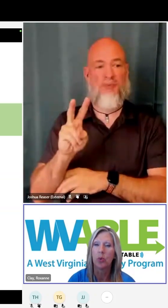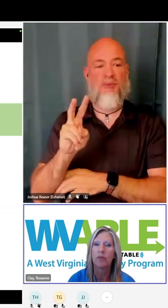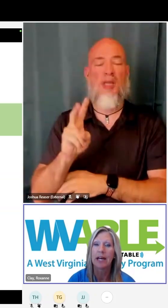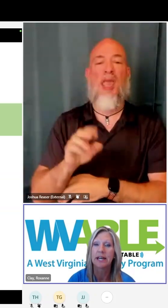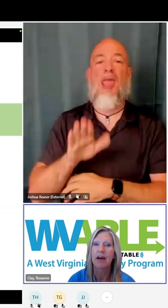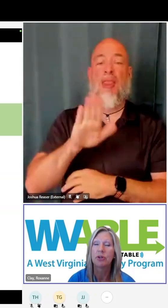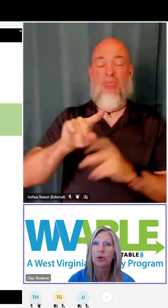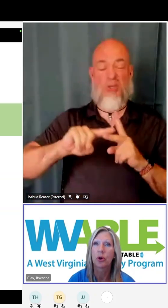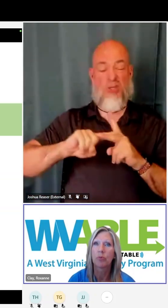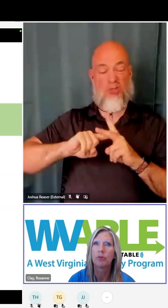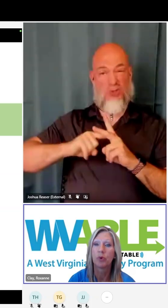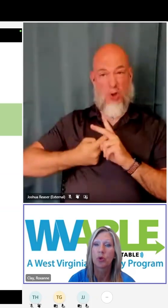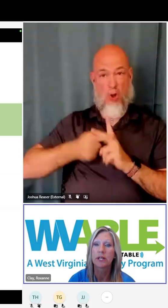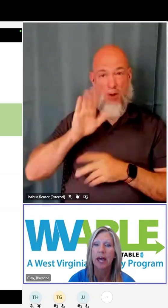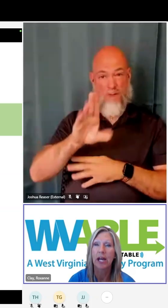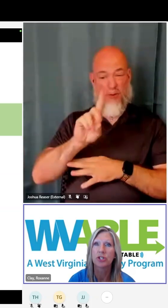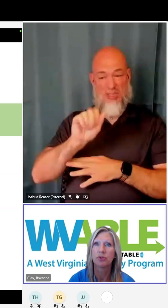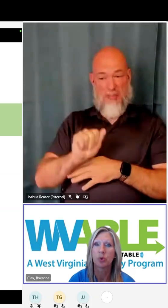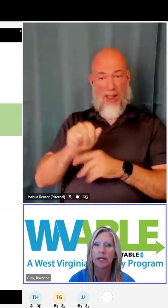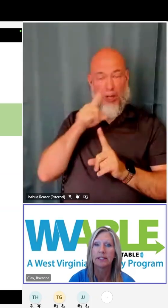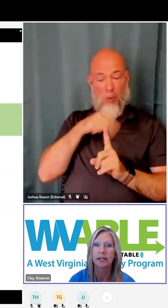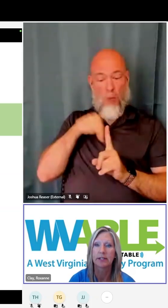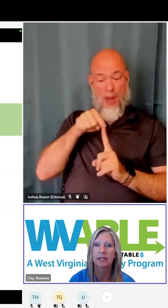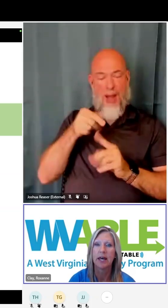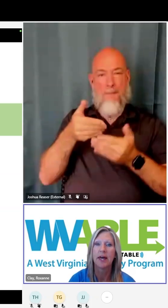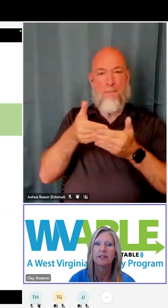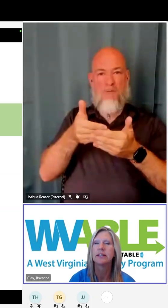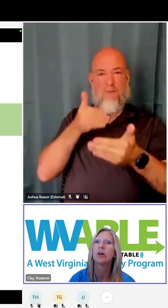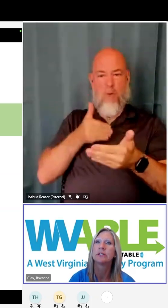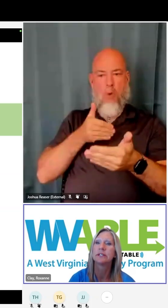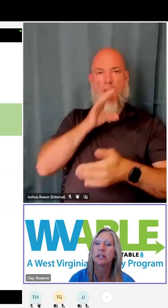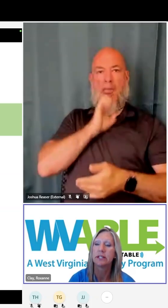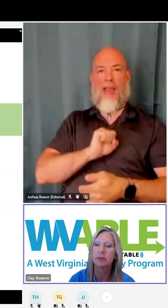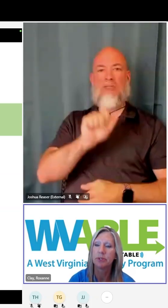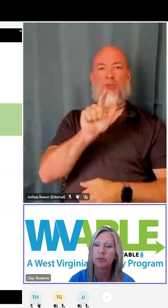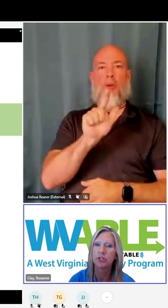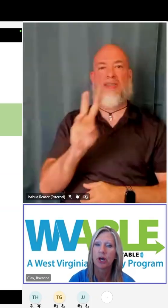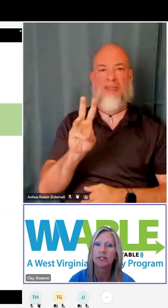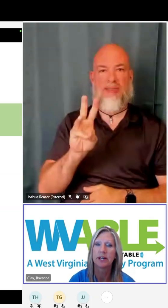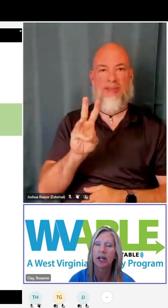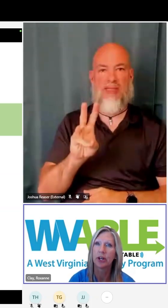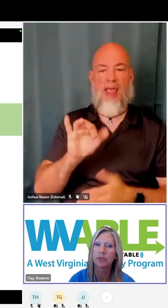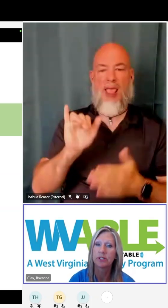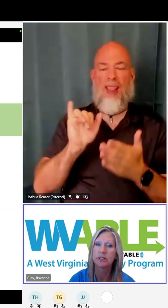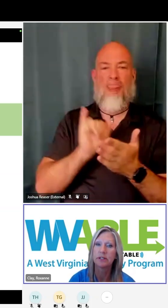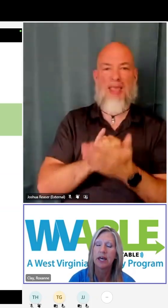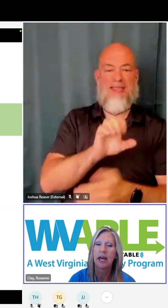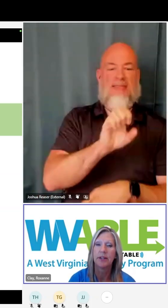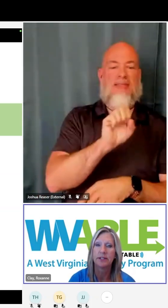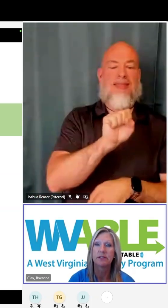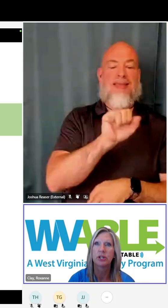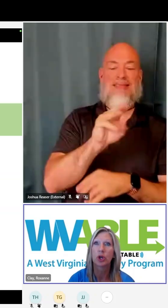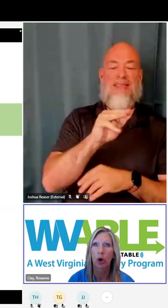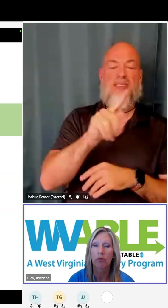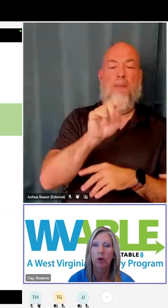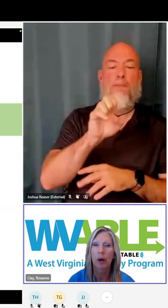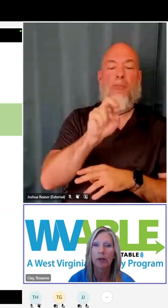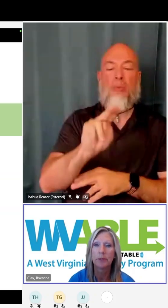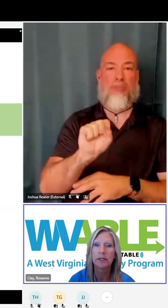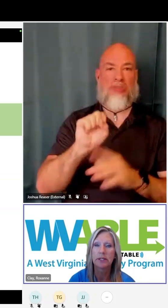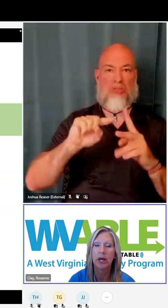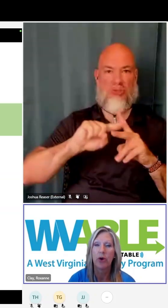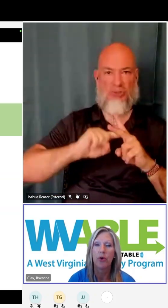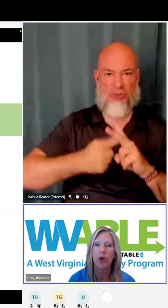disability would have had to have occurred before the age of 26. That is the onset of the symptoms, not the diagnosis. And this is the